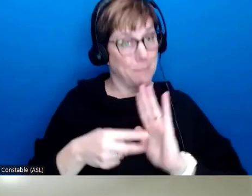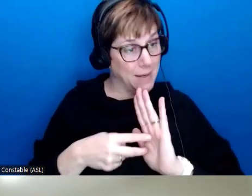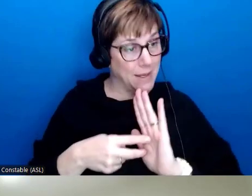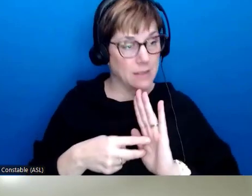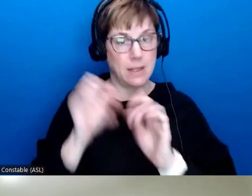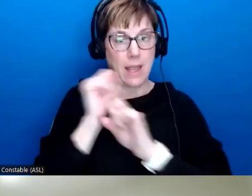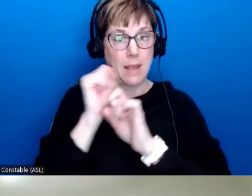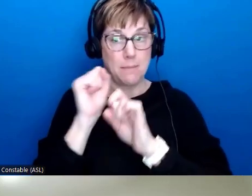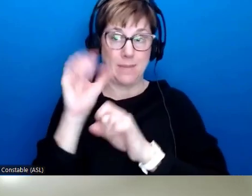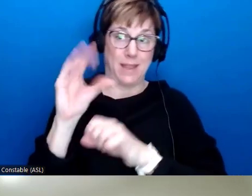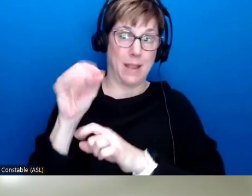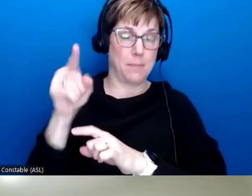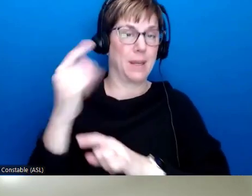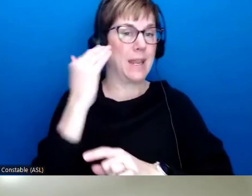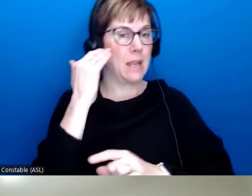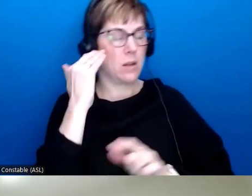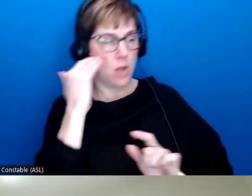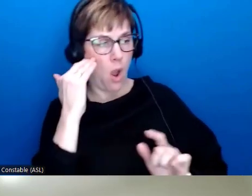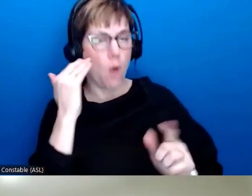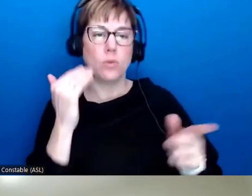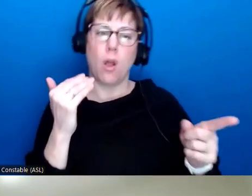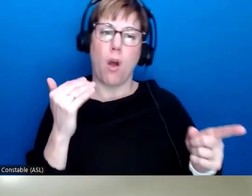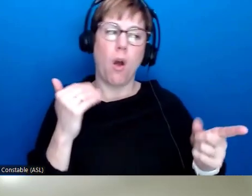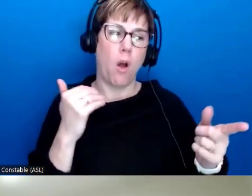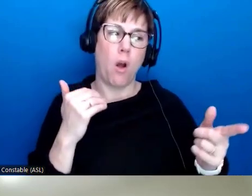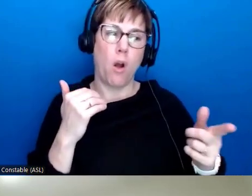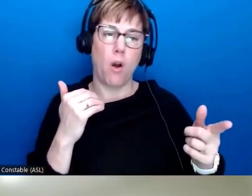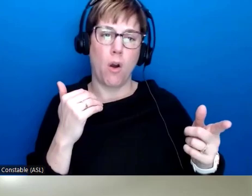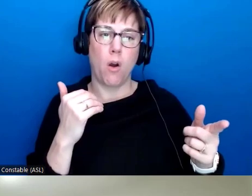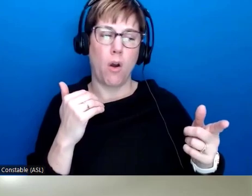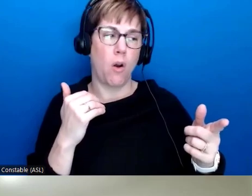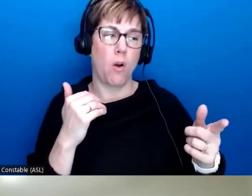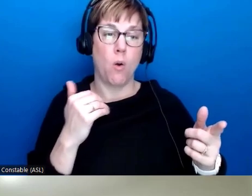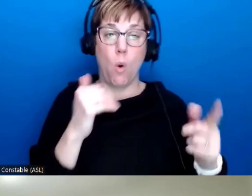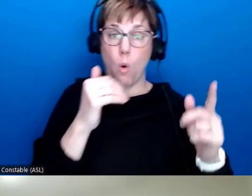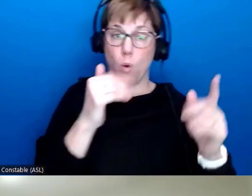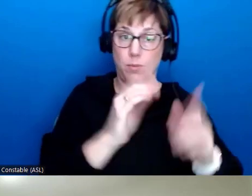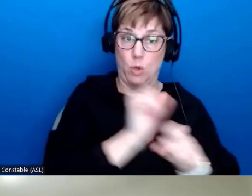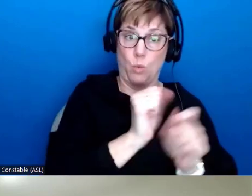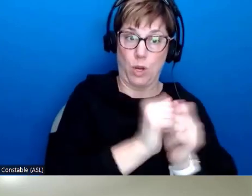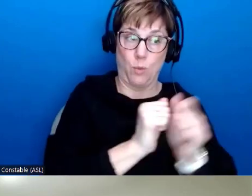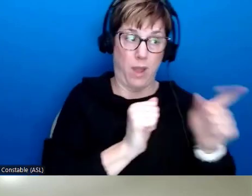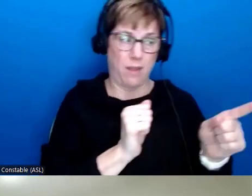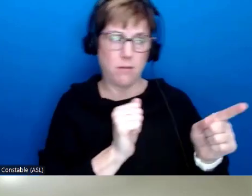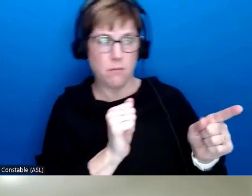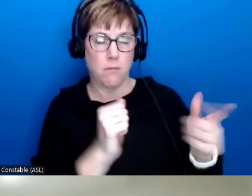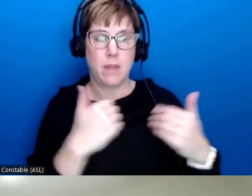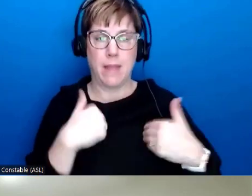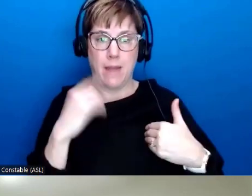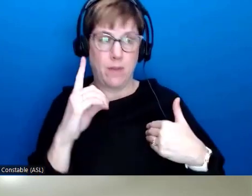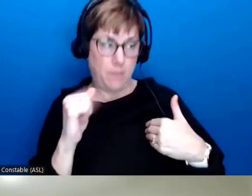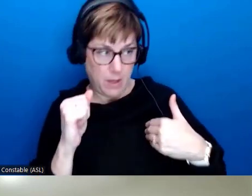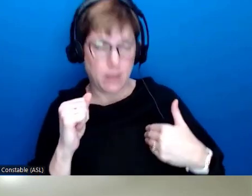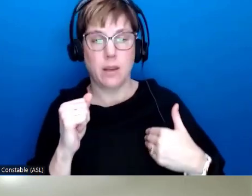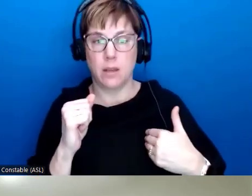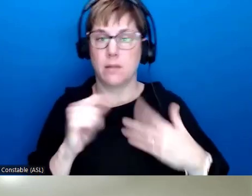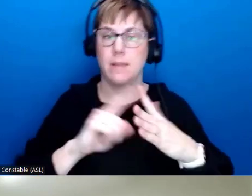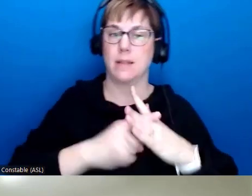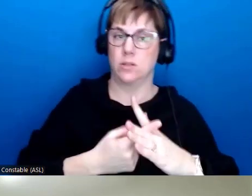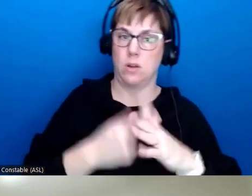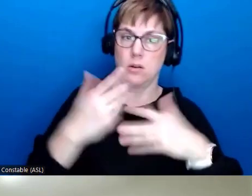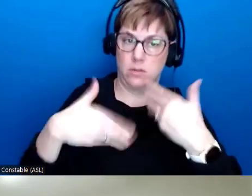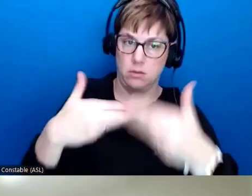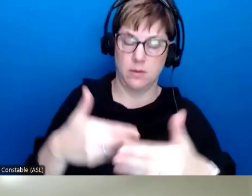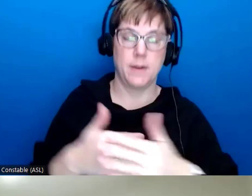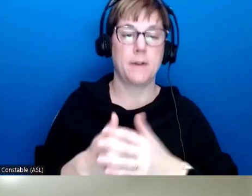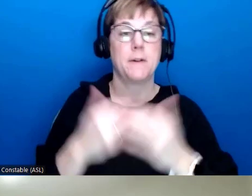has some knowledge that you or the person that you're working with is a person with a disability. So just to go back to the